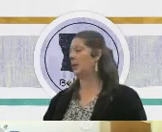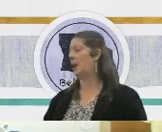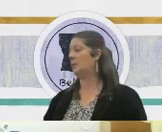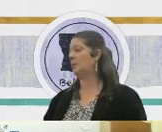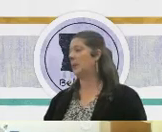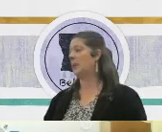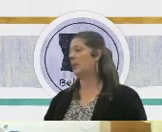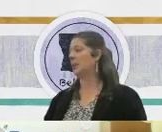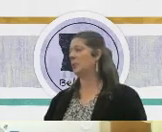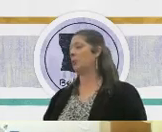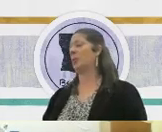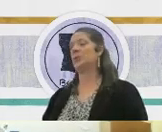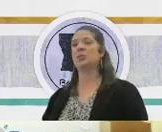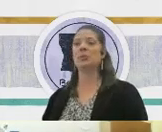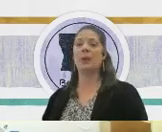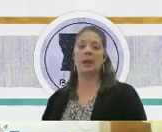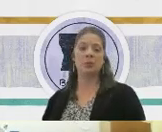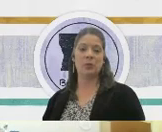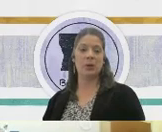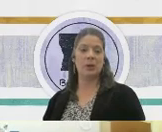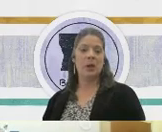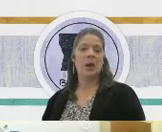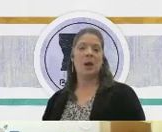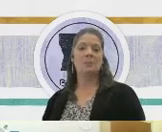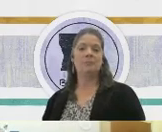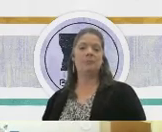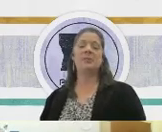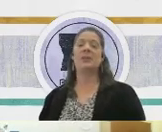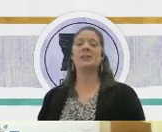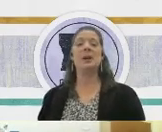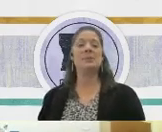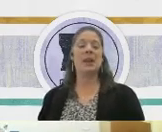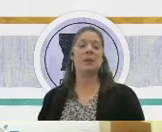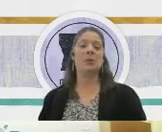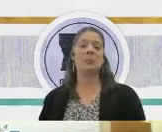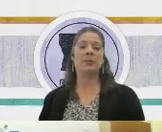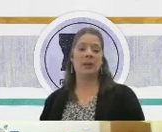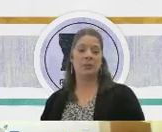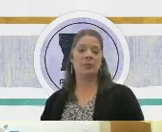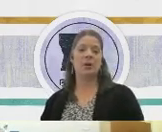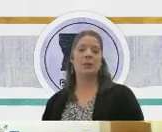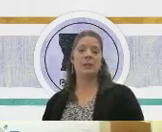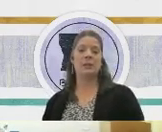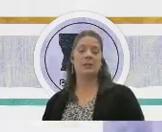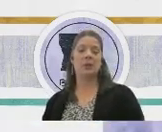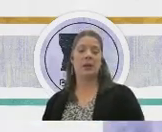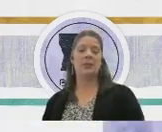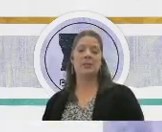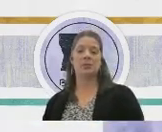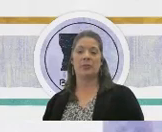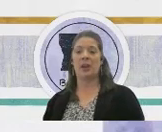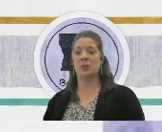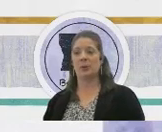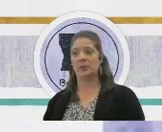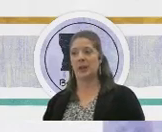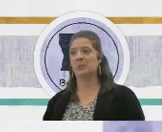All right. If there's no more questions, we'll go ahead and move on. So the next update I wanted to provide for you all is around the